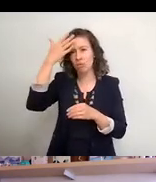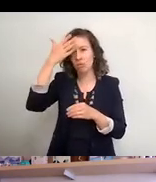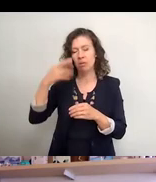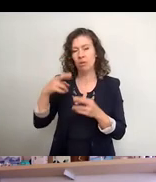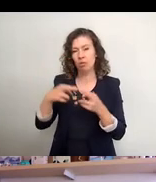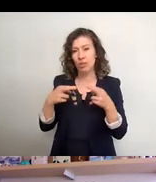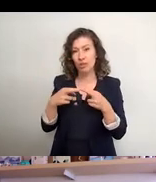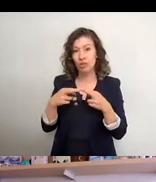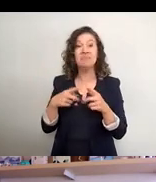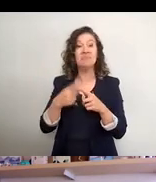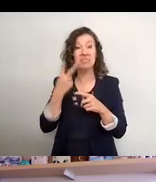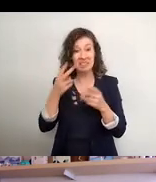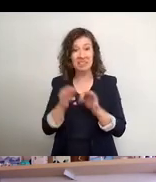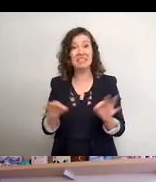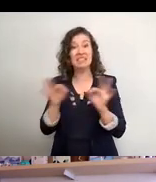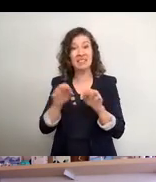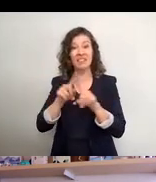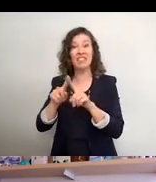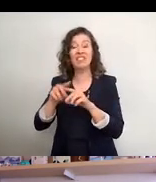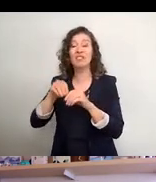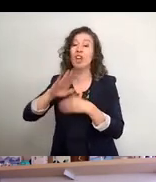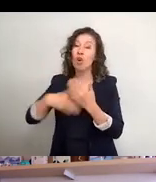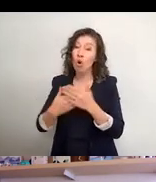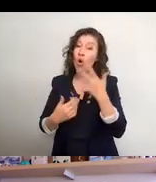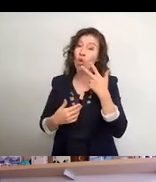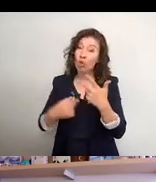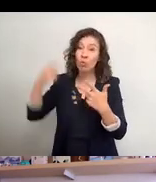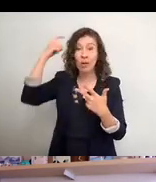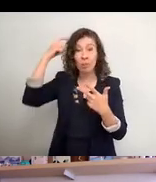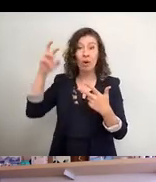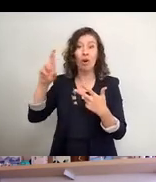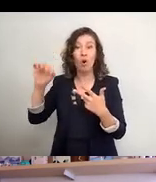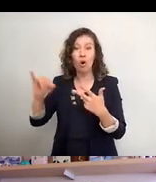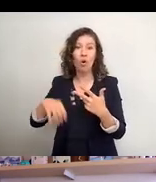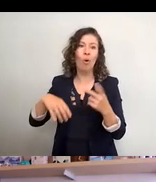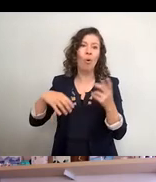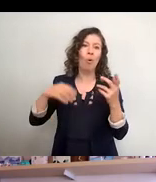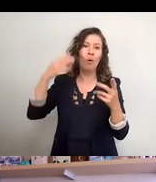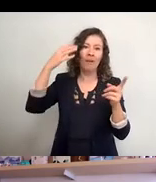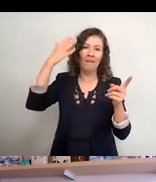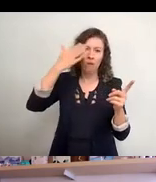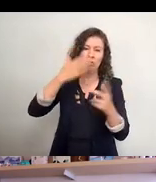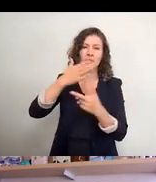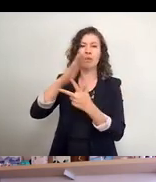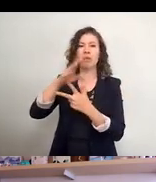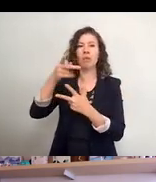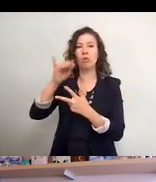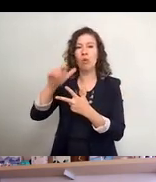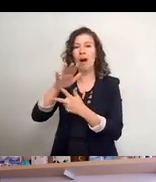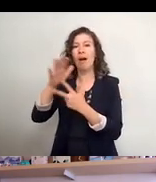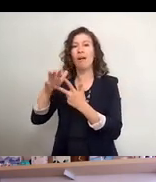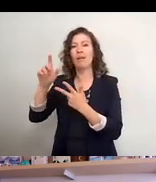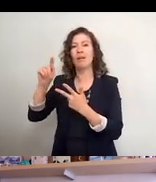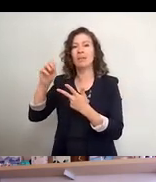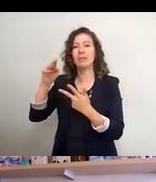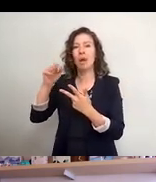then see significant differences in all 3 brain regions of interest, frontal, parietal, and temporal, within the mid to higher frequencies, but